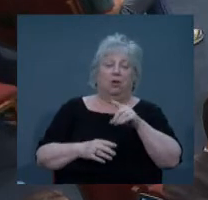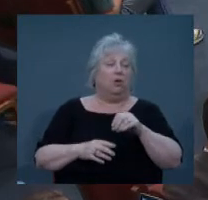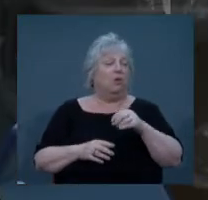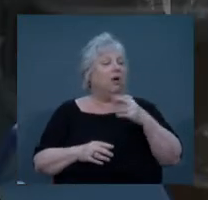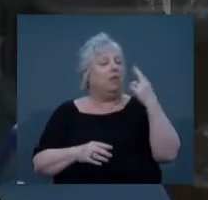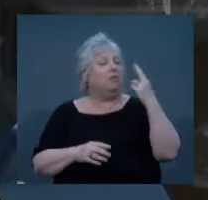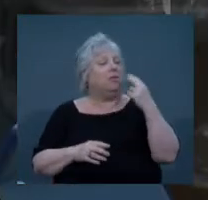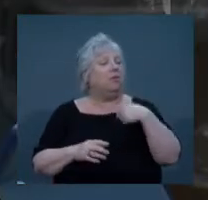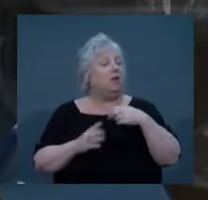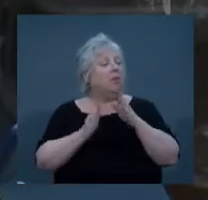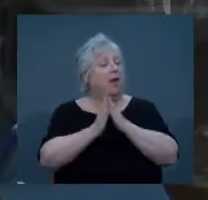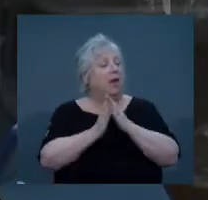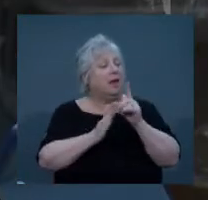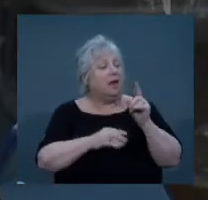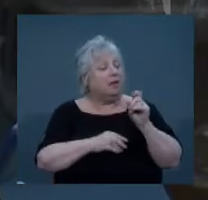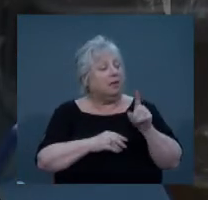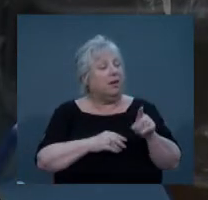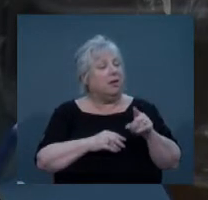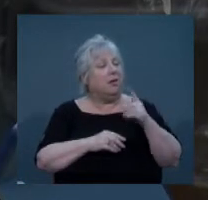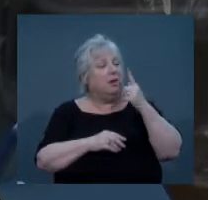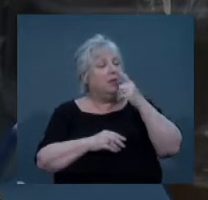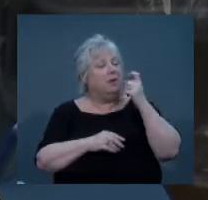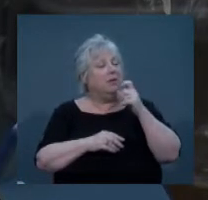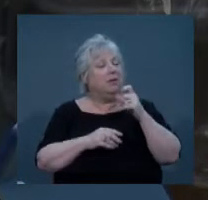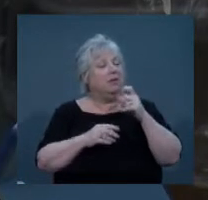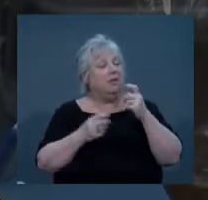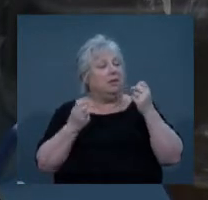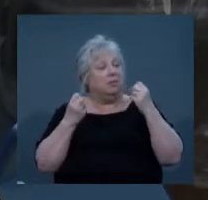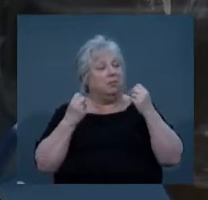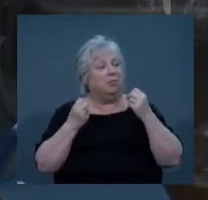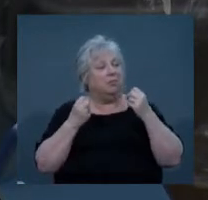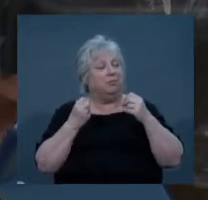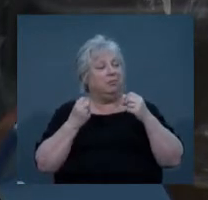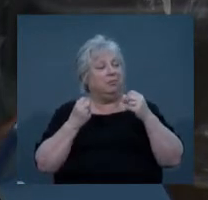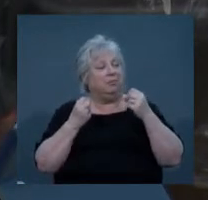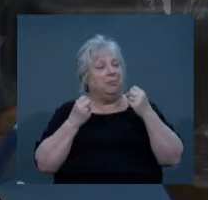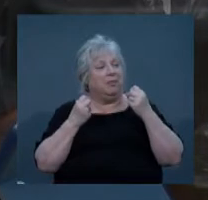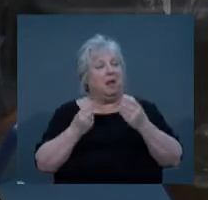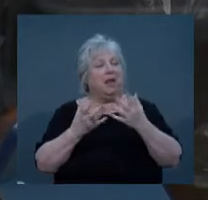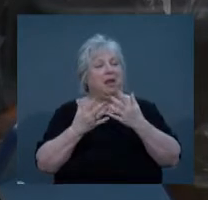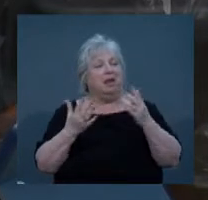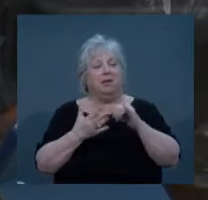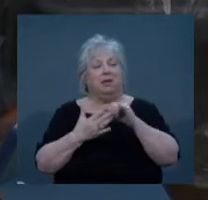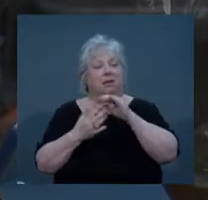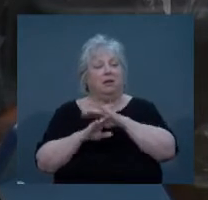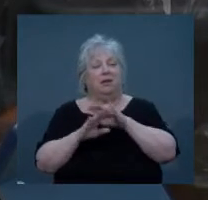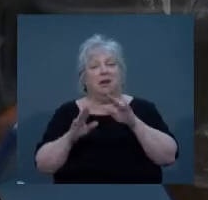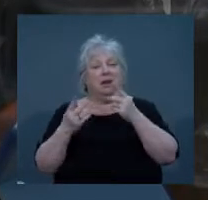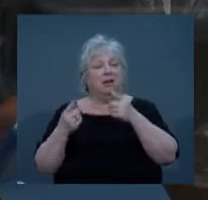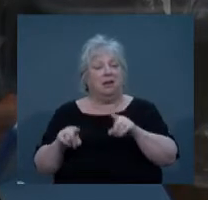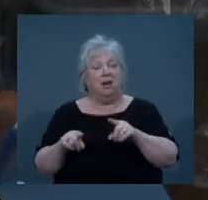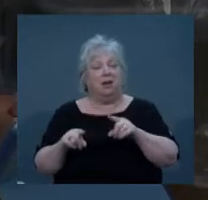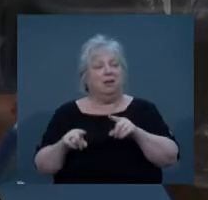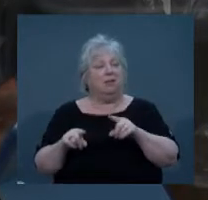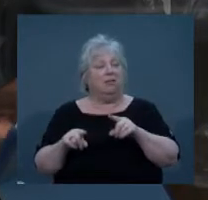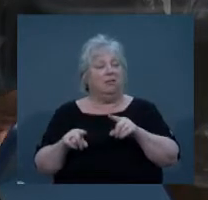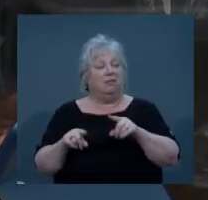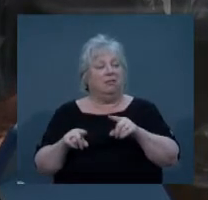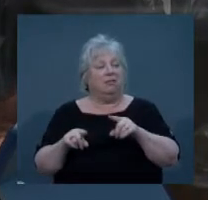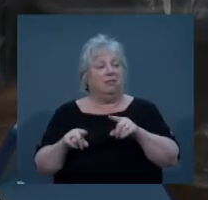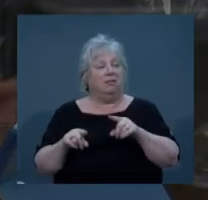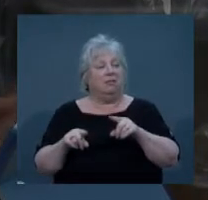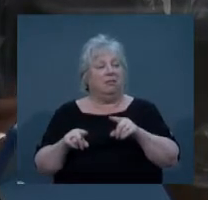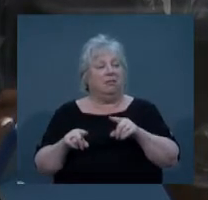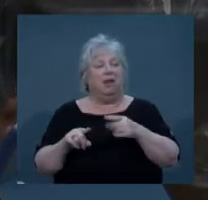why I'm asking him is because it's a lot of things that isn't done at the request